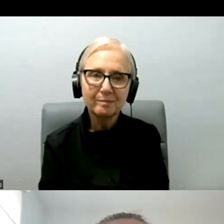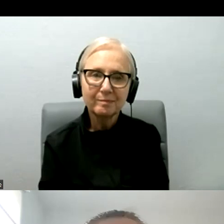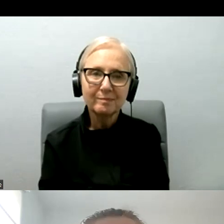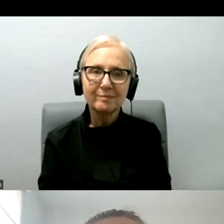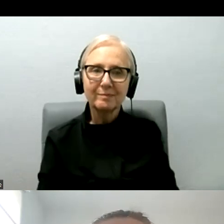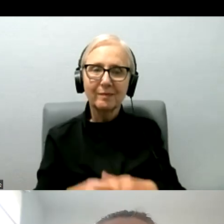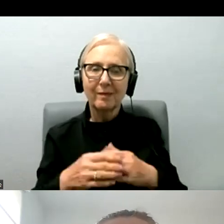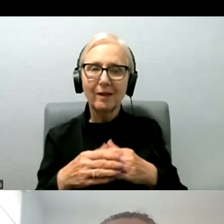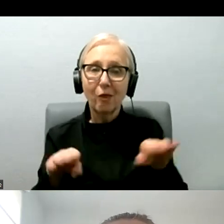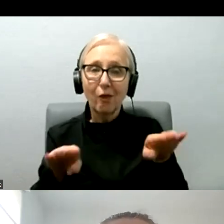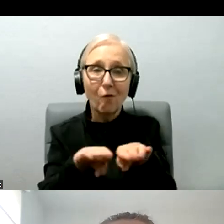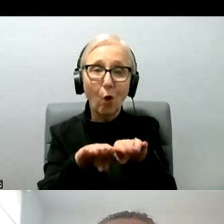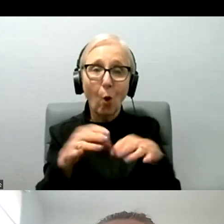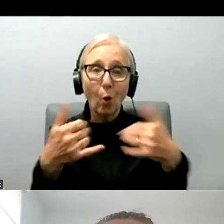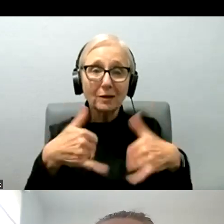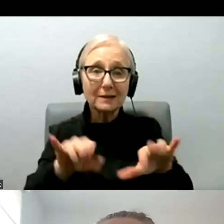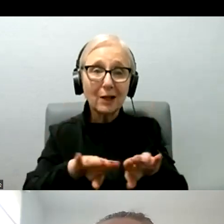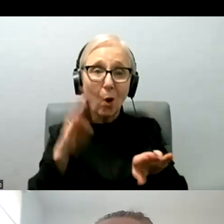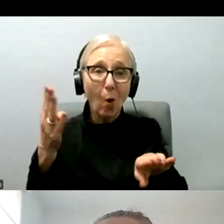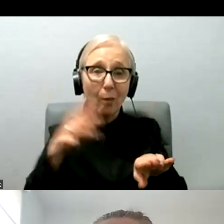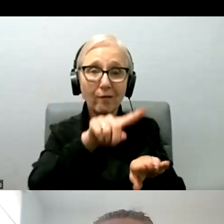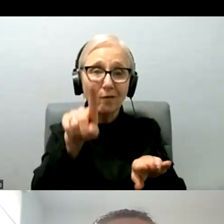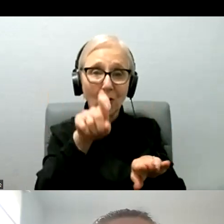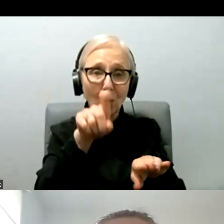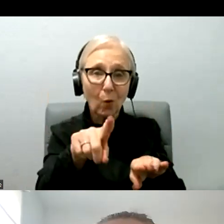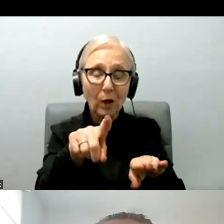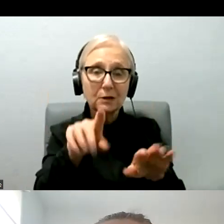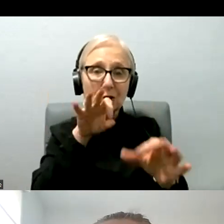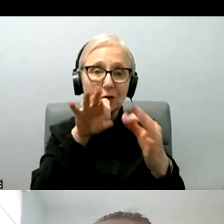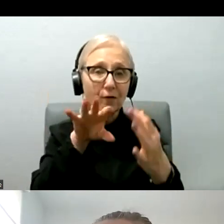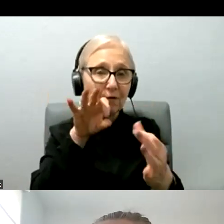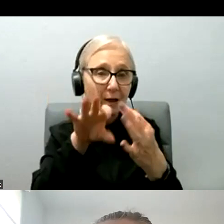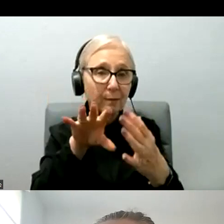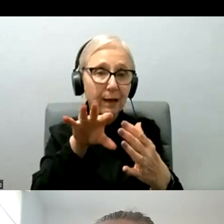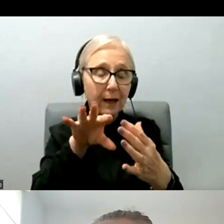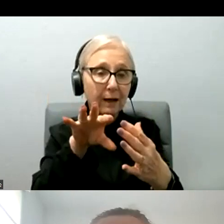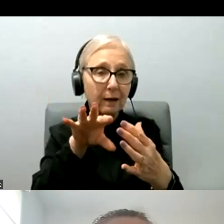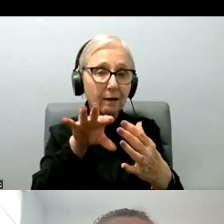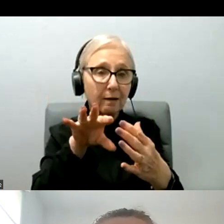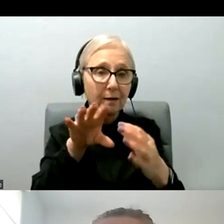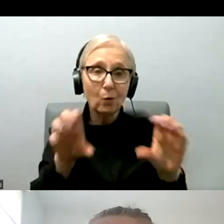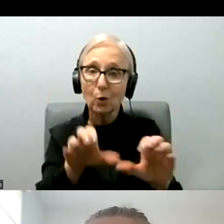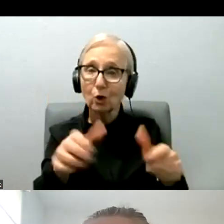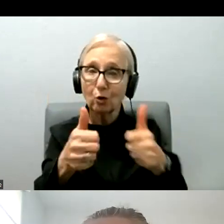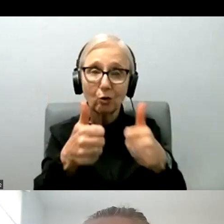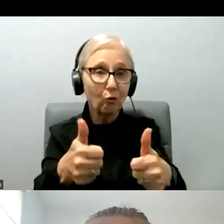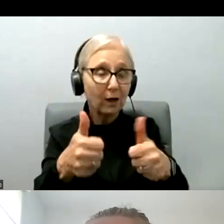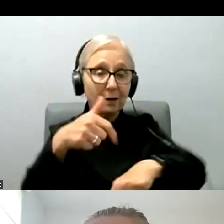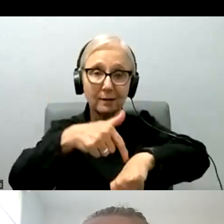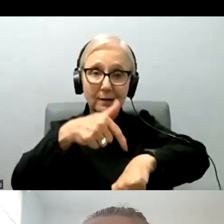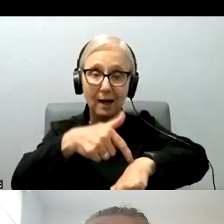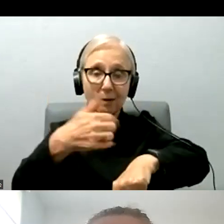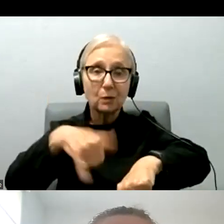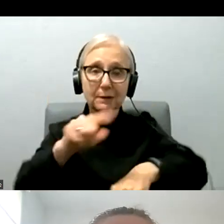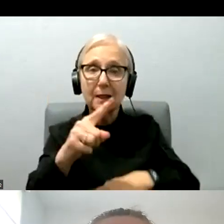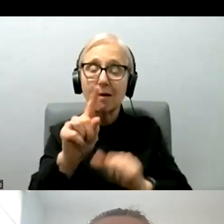All right, the floor is still open for any questions or feedback. We're doing great on time today. We've got still half